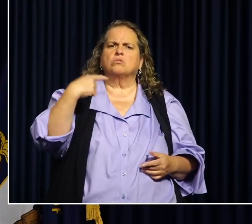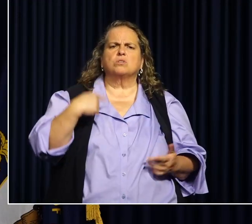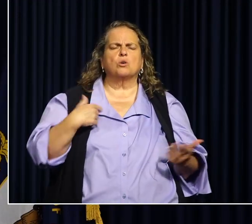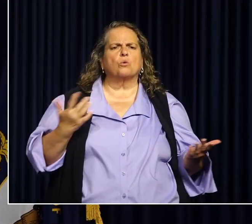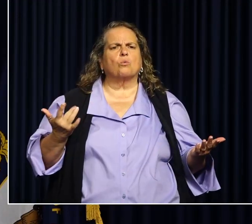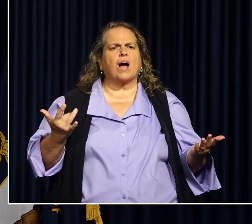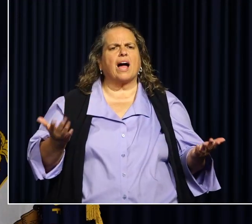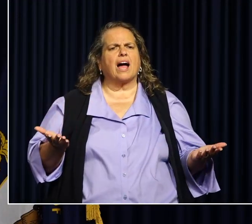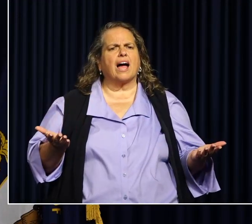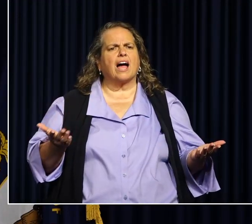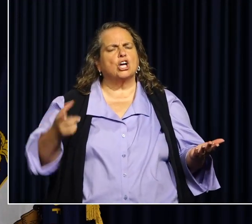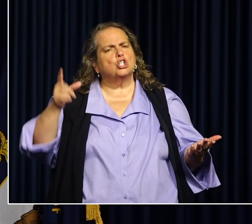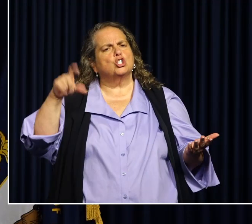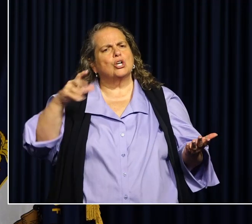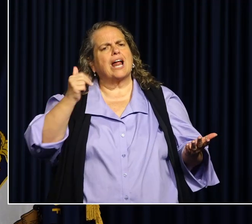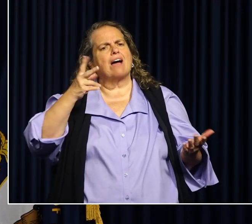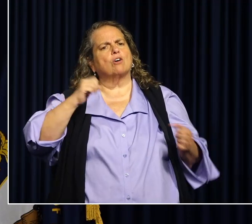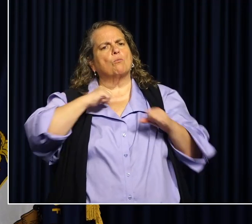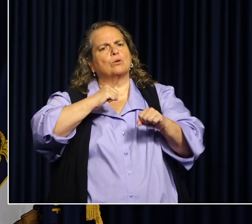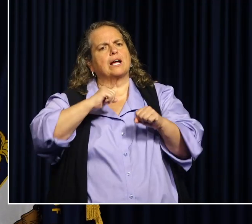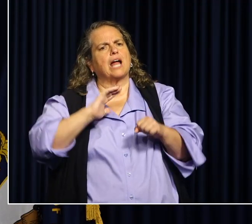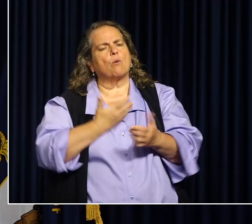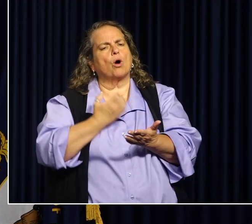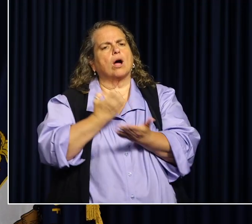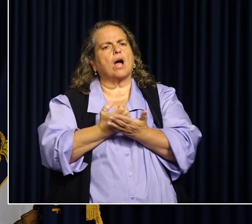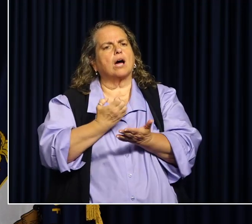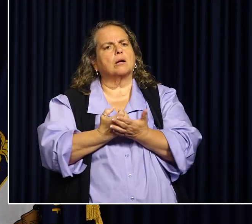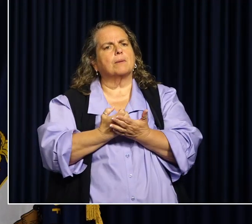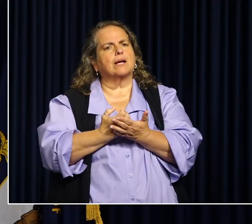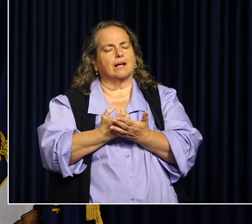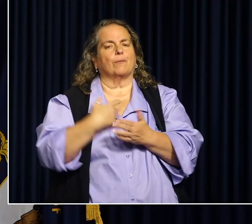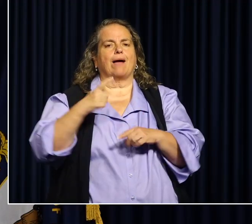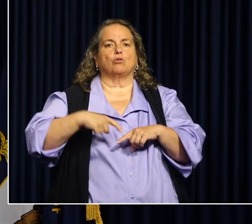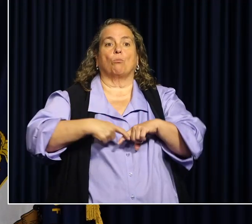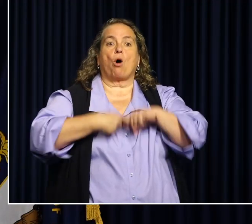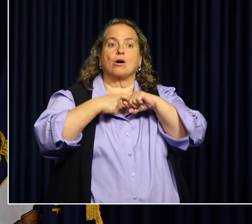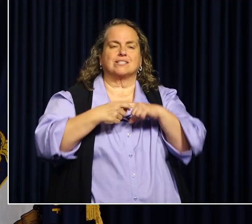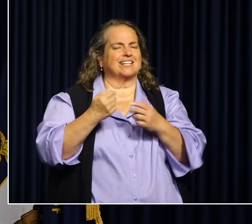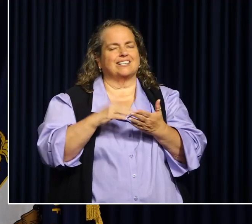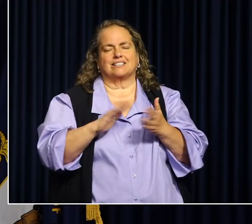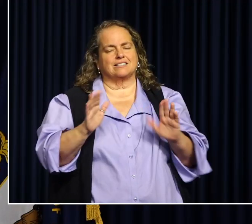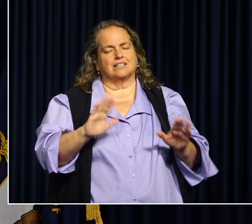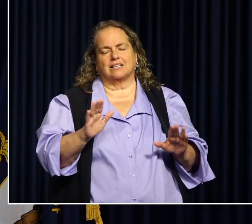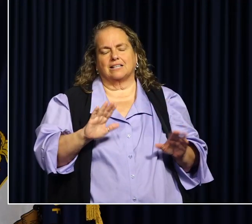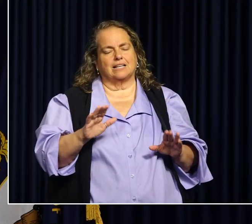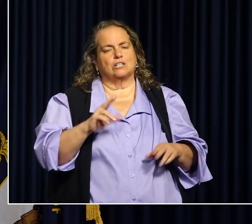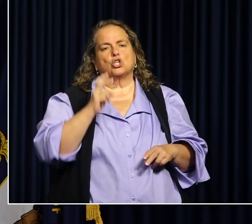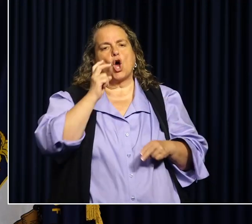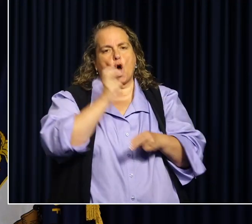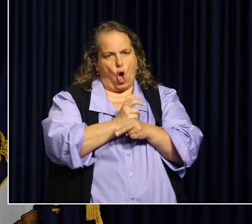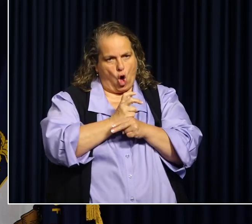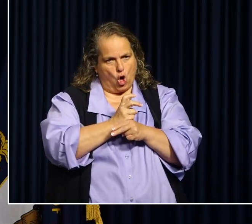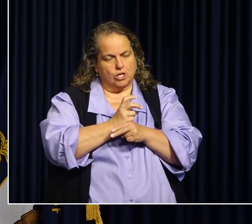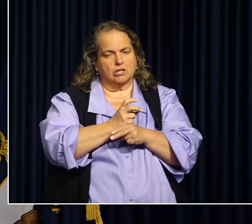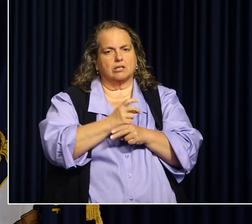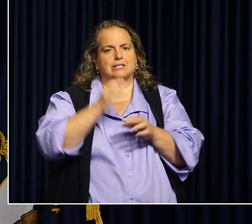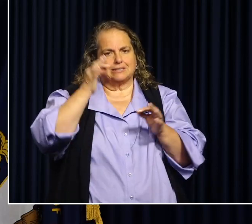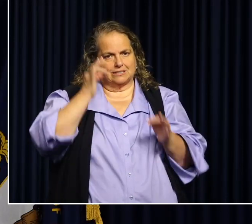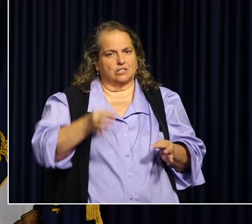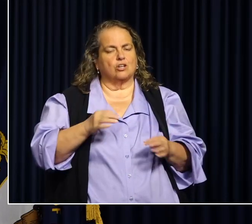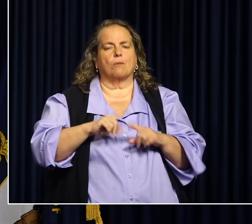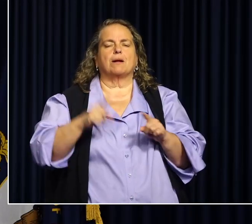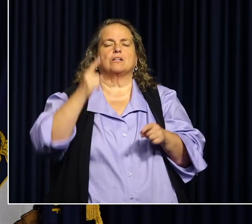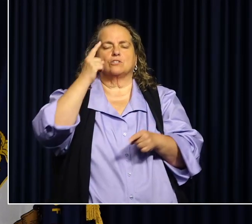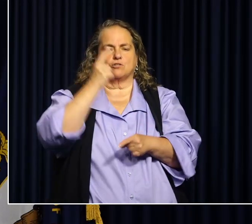didn't do what you should to protect our economy, and we had to pause it again. So this is just a hard but difficult decision, but it's the